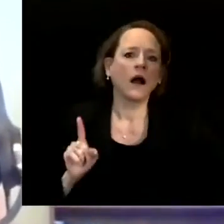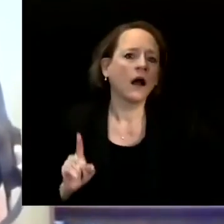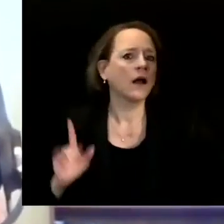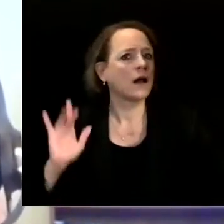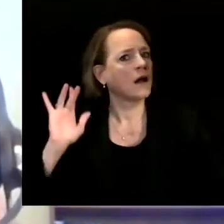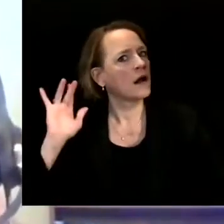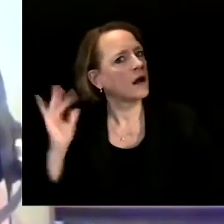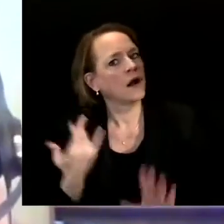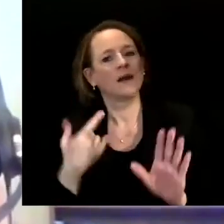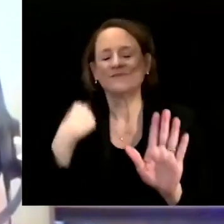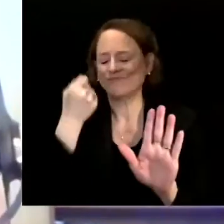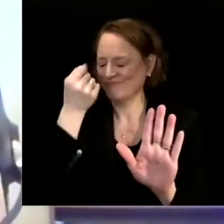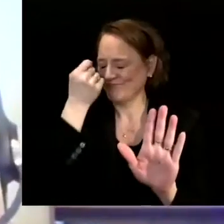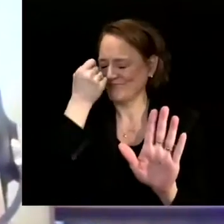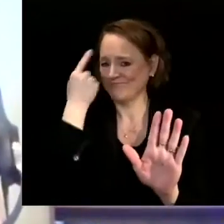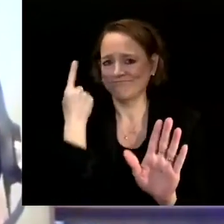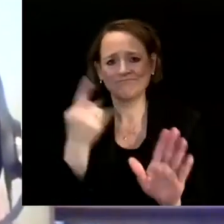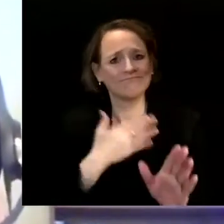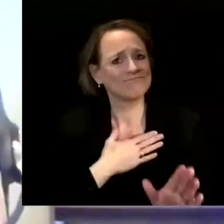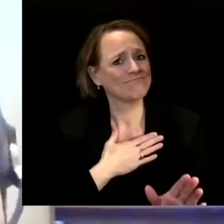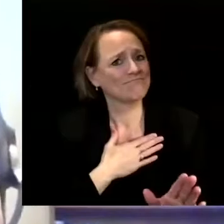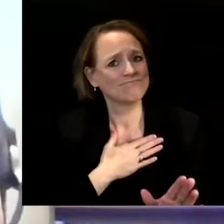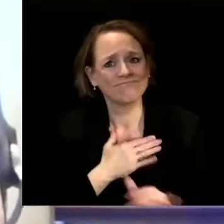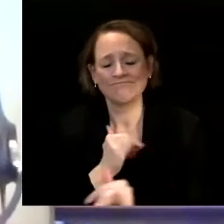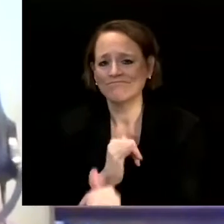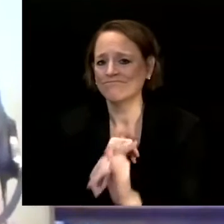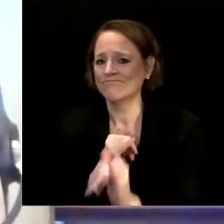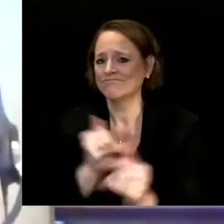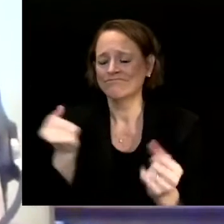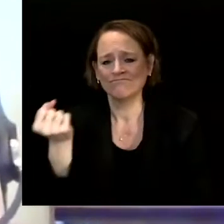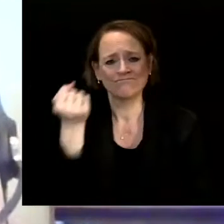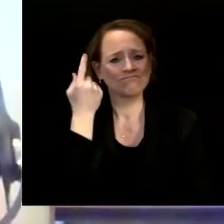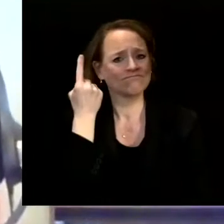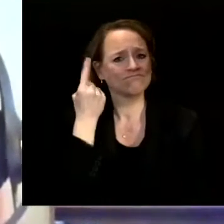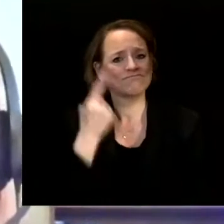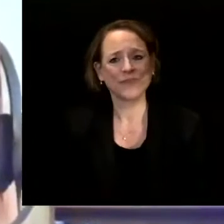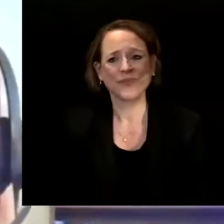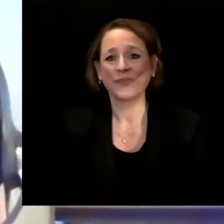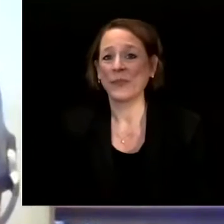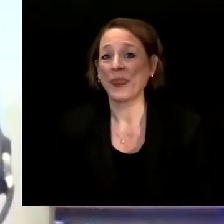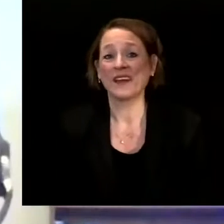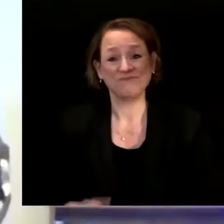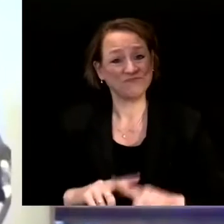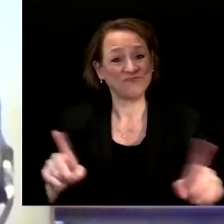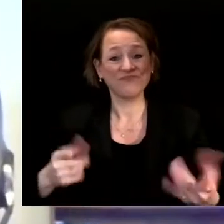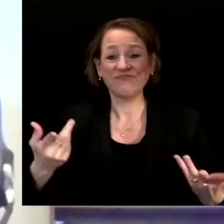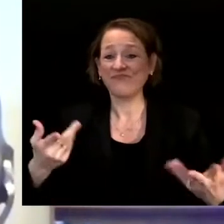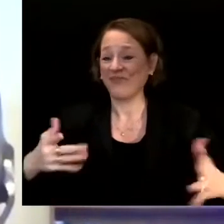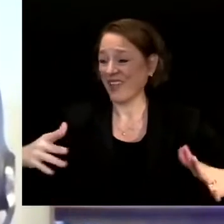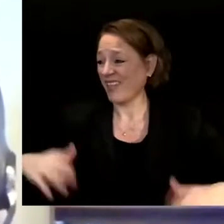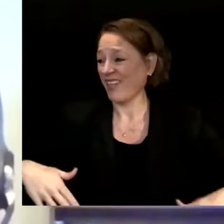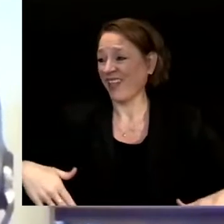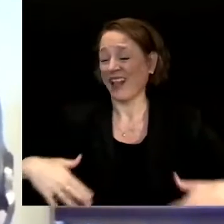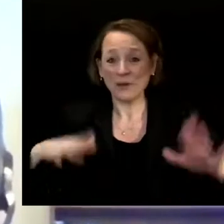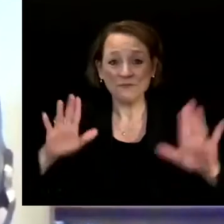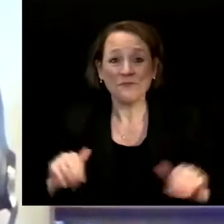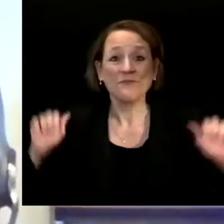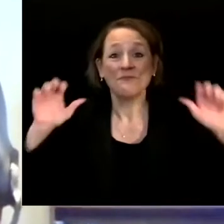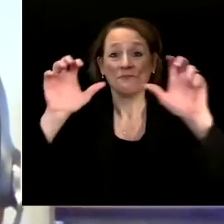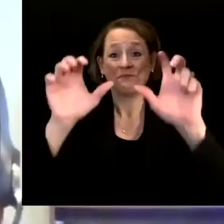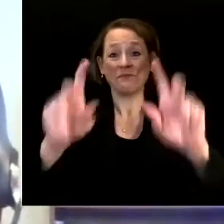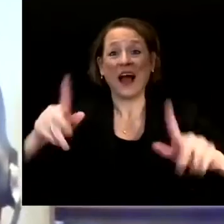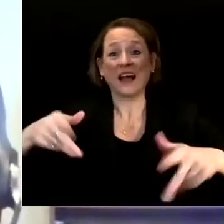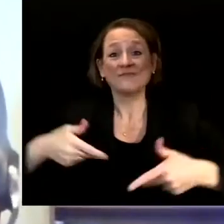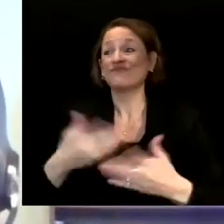But we're just not quite ready to let go of those protective behaviors for the very reason you